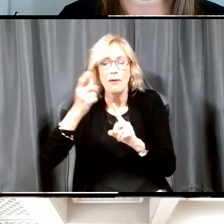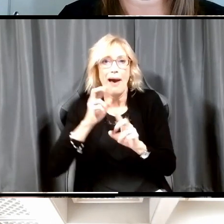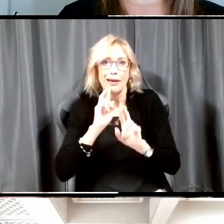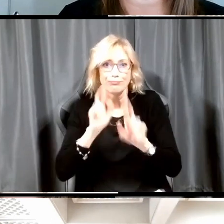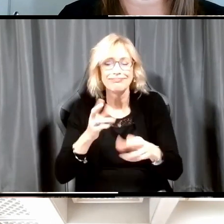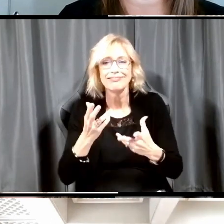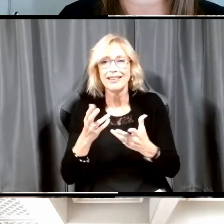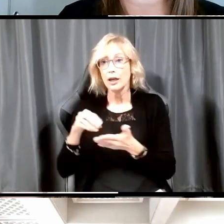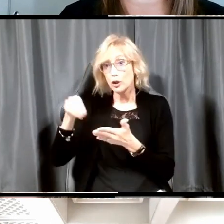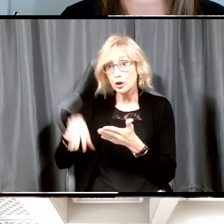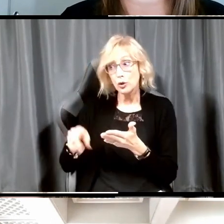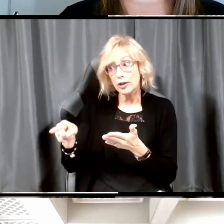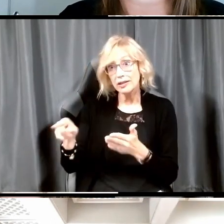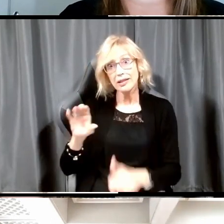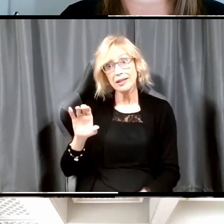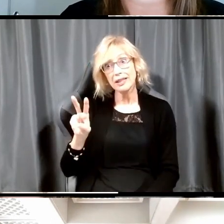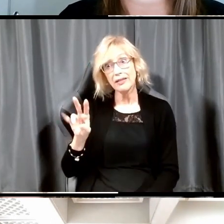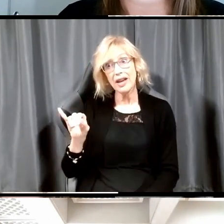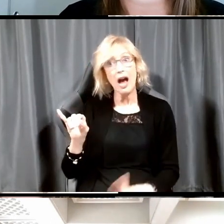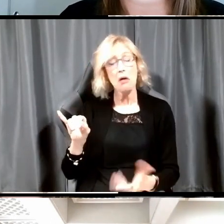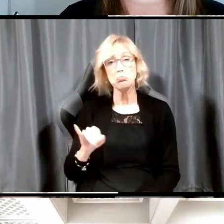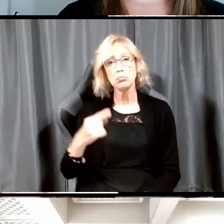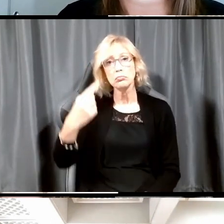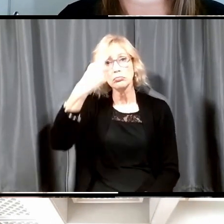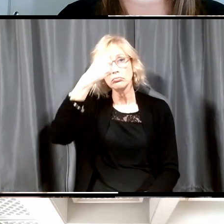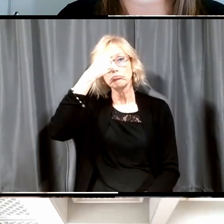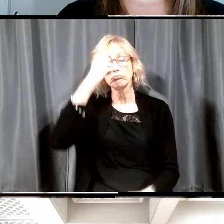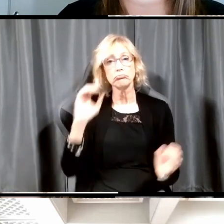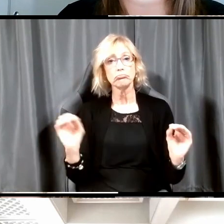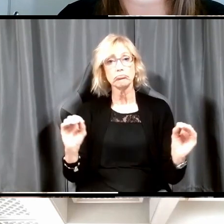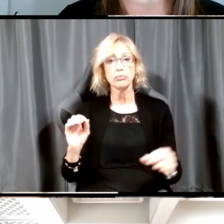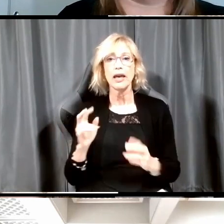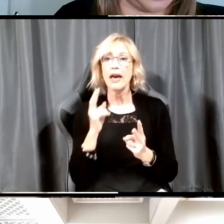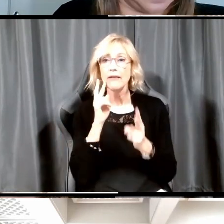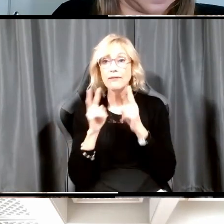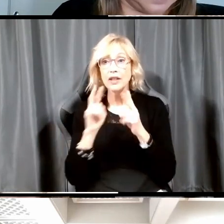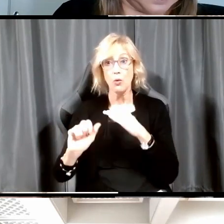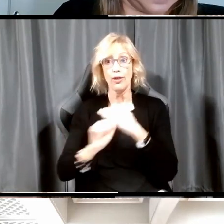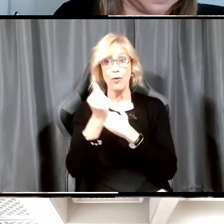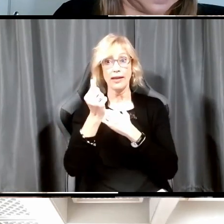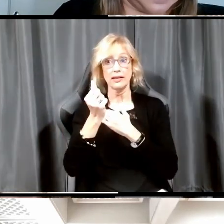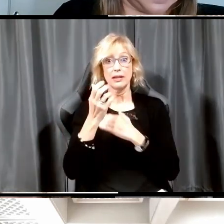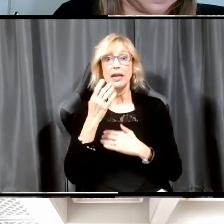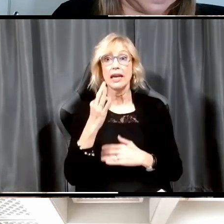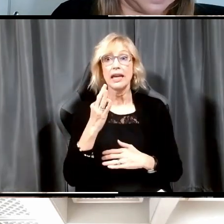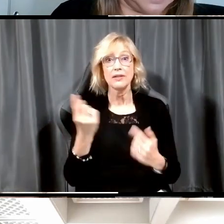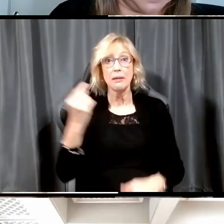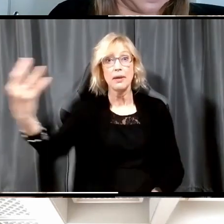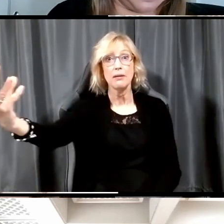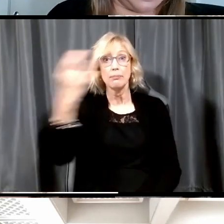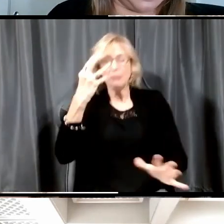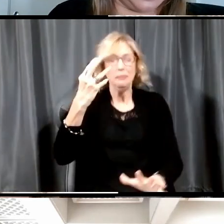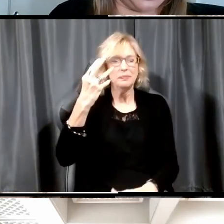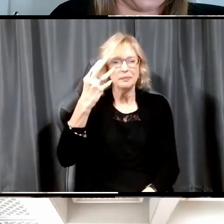For our students with CVI, sometimes that's absent. And then visual threat, that's when when something comes at you and then you